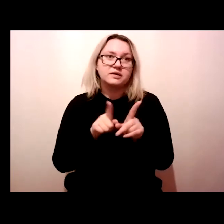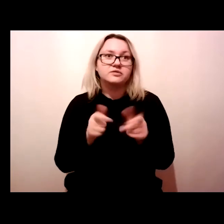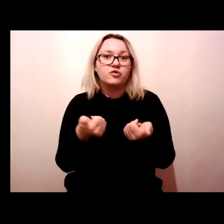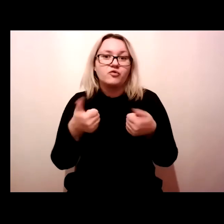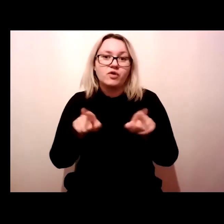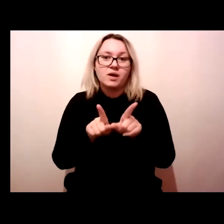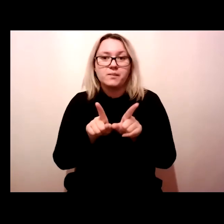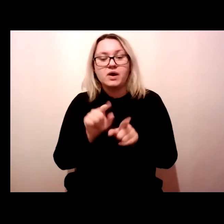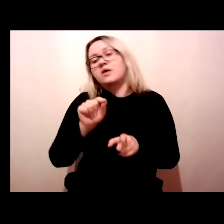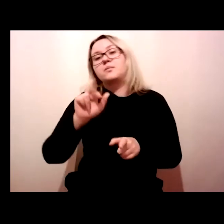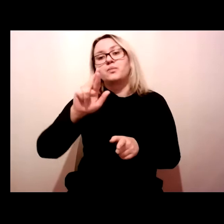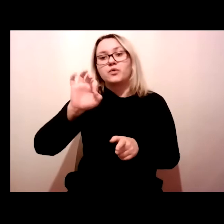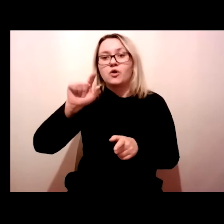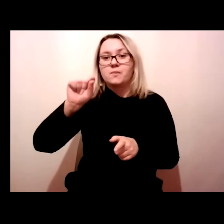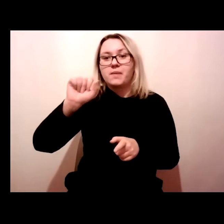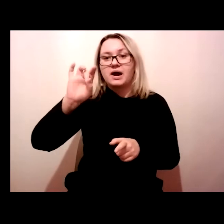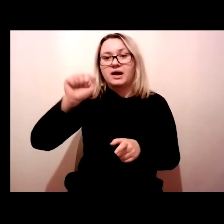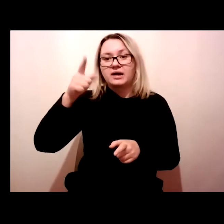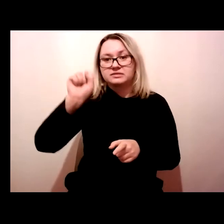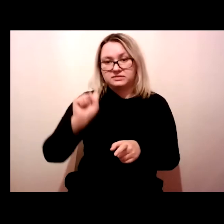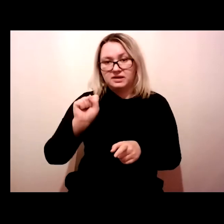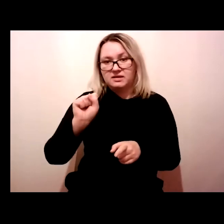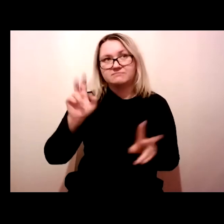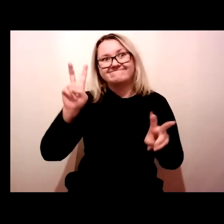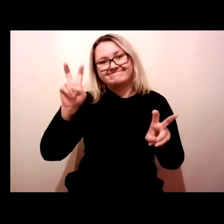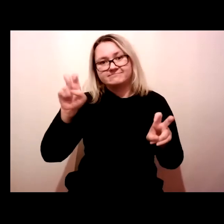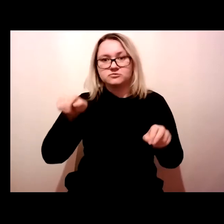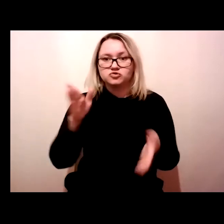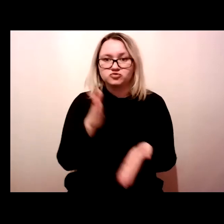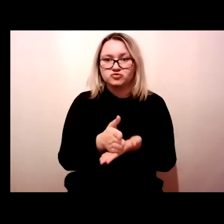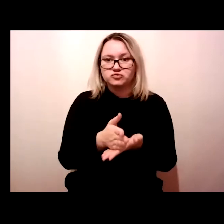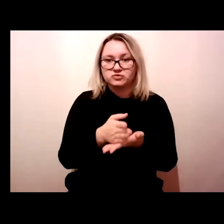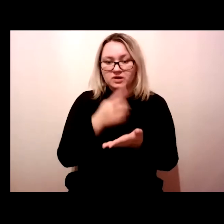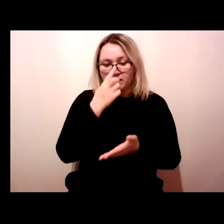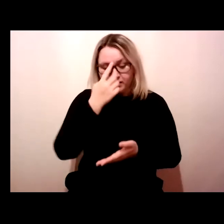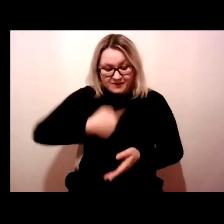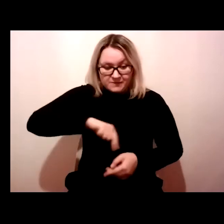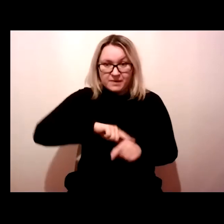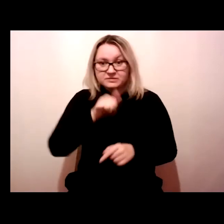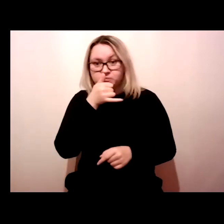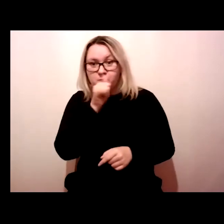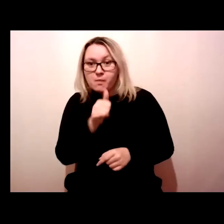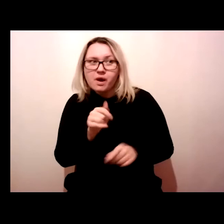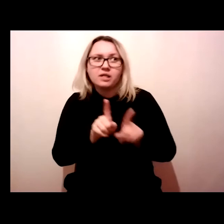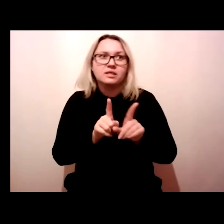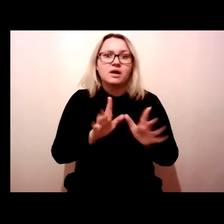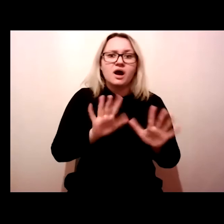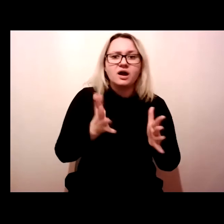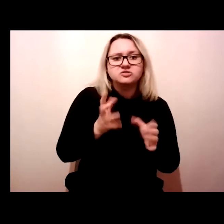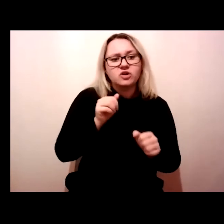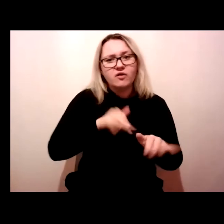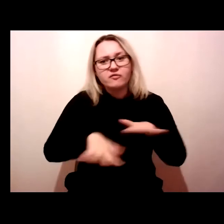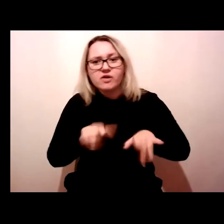and propagandos formai. compares, mes speaking about them, bandėme to a certain form of kažkokius veiksmus atlikti